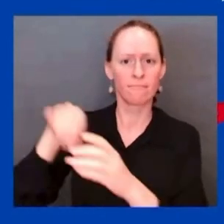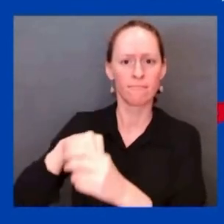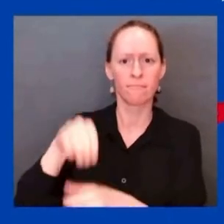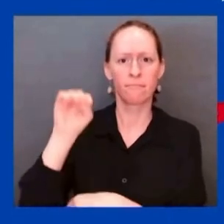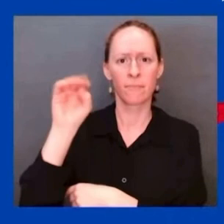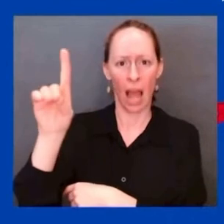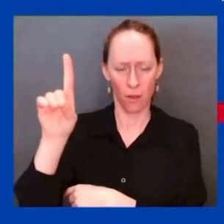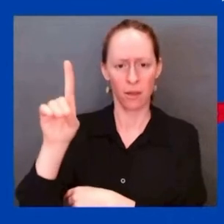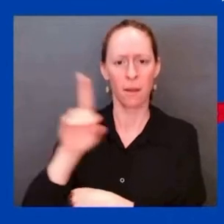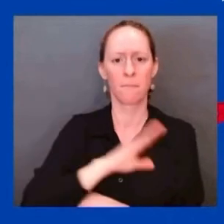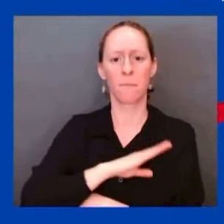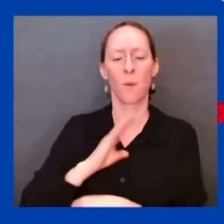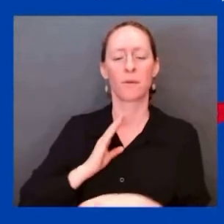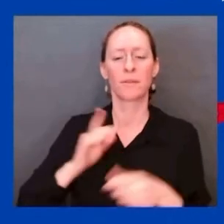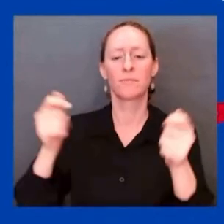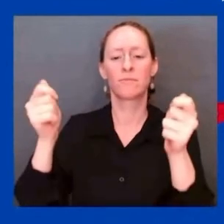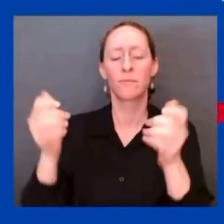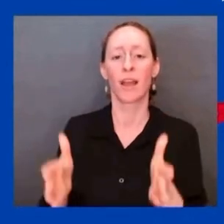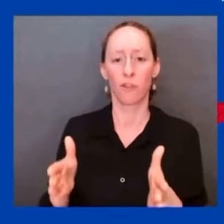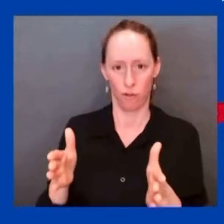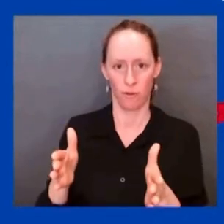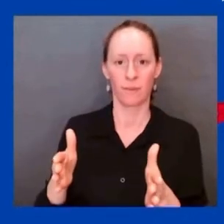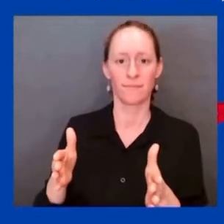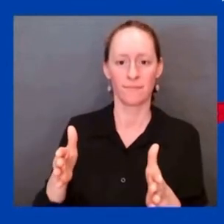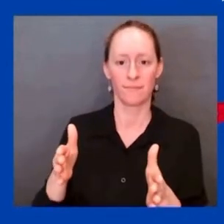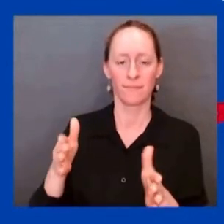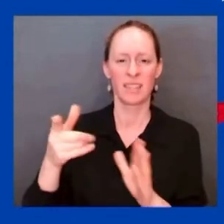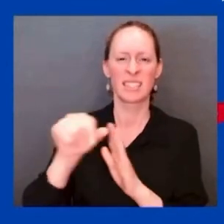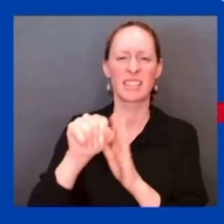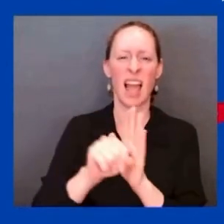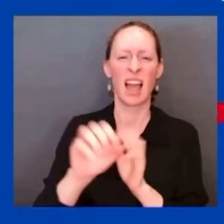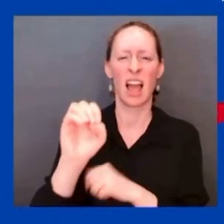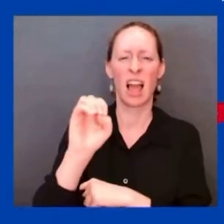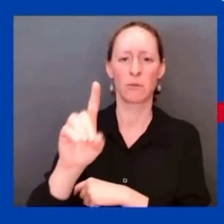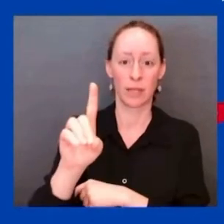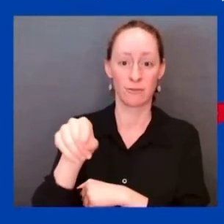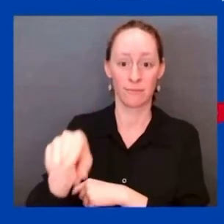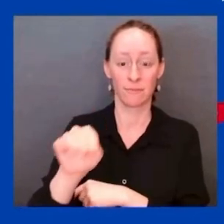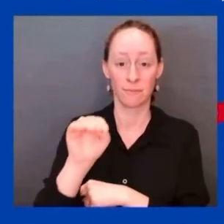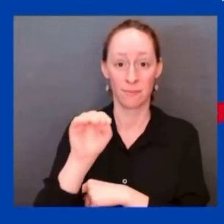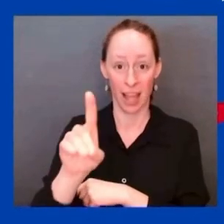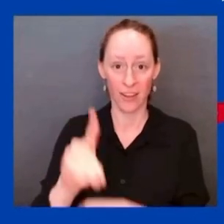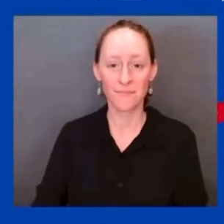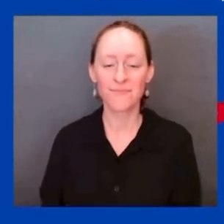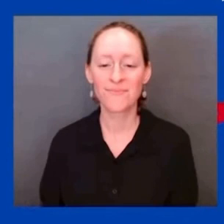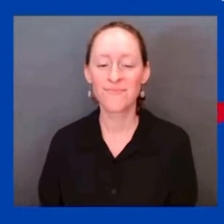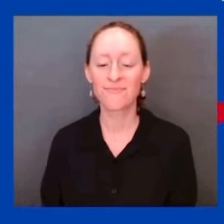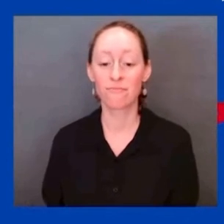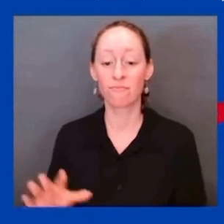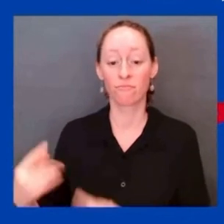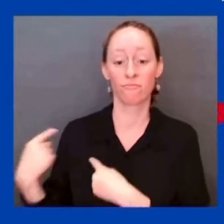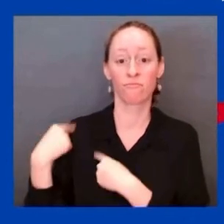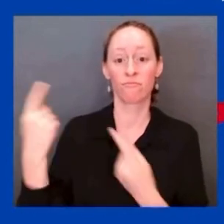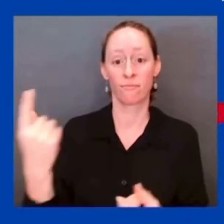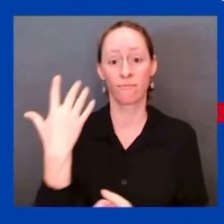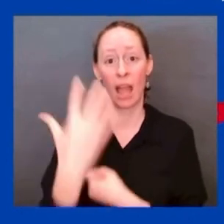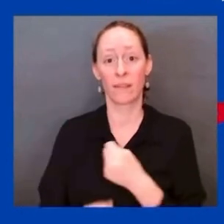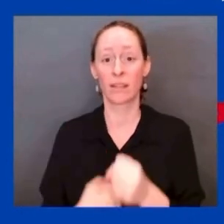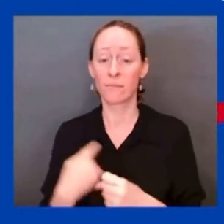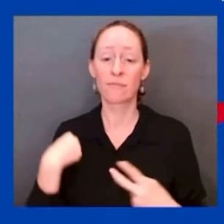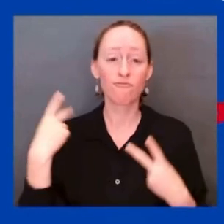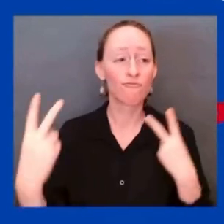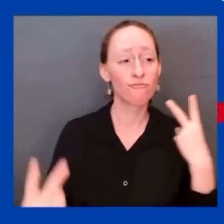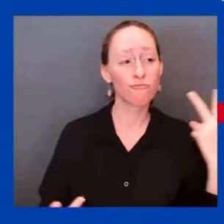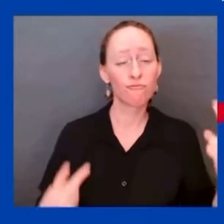My first 10 years, I was a special education ESP, and then the past 5 years, I have been teaching high school social studies. Because